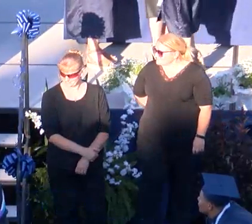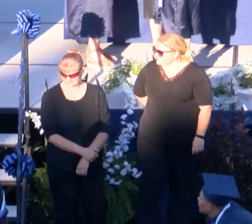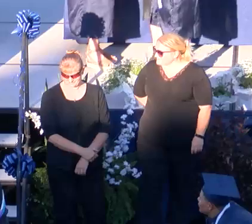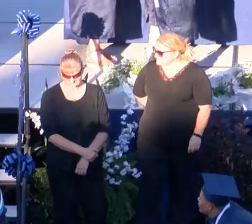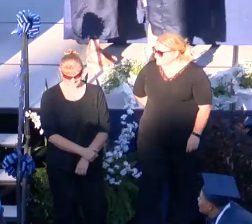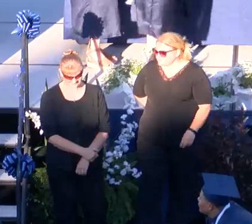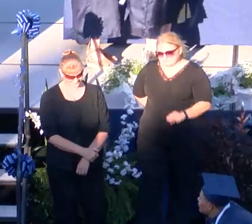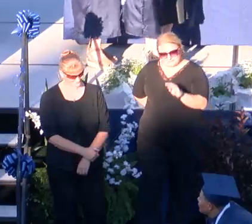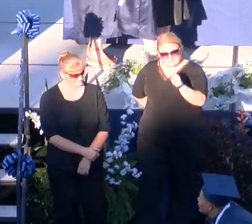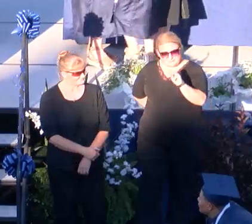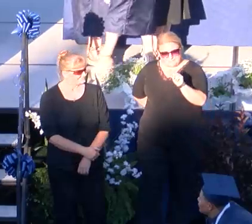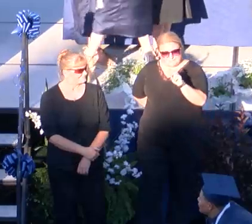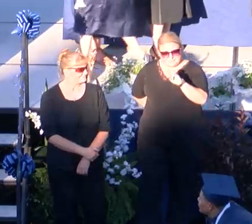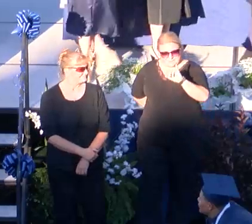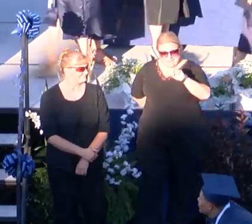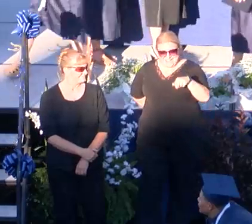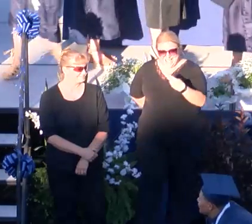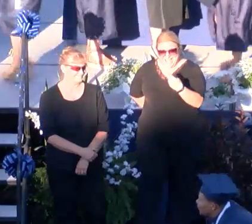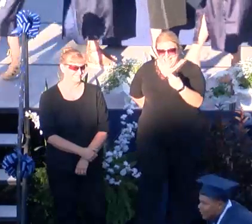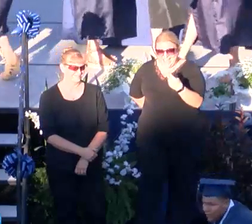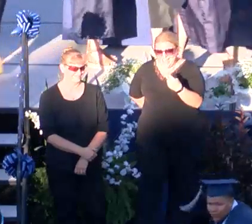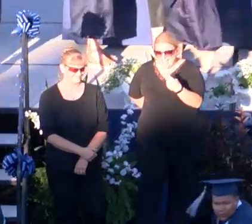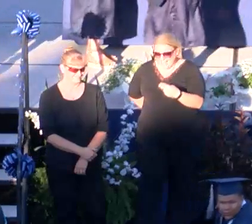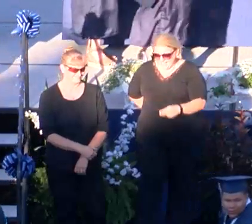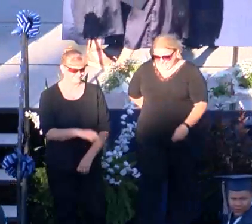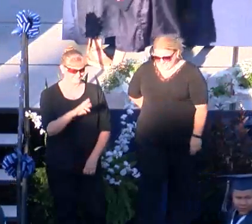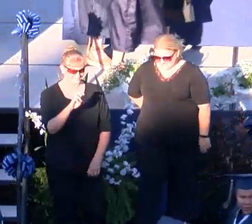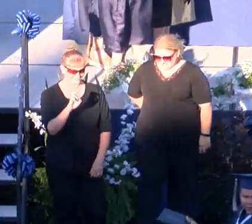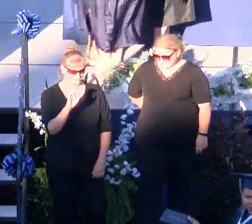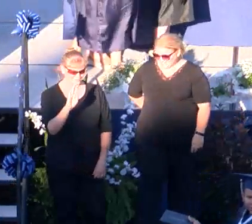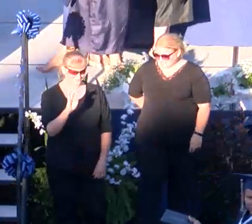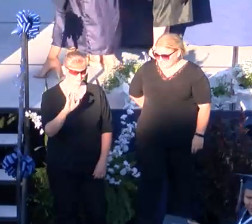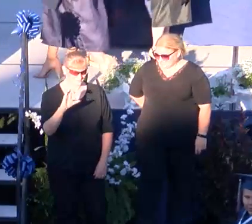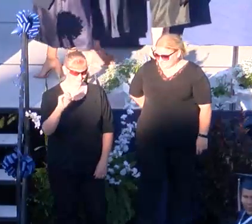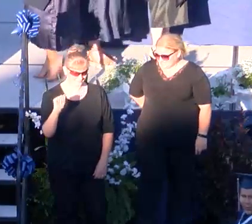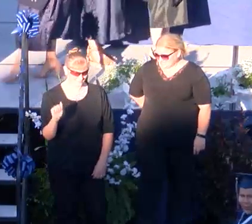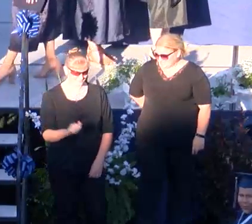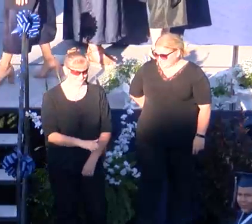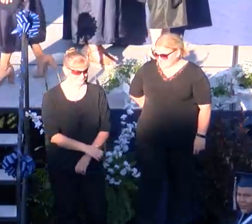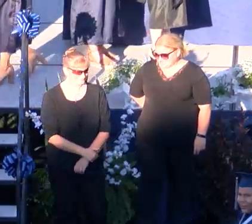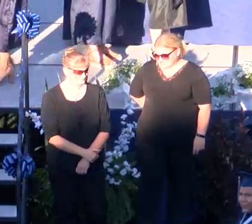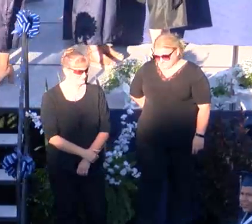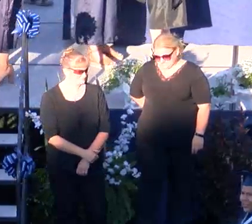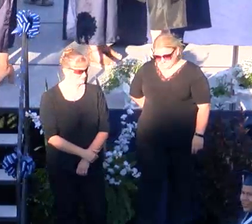Maria Cruz. Rebecca Chapman.